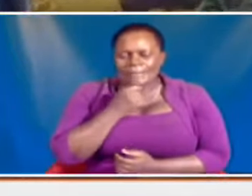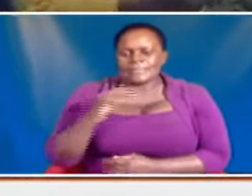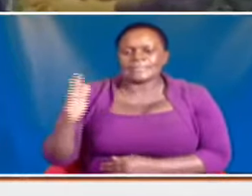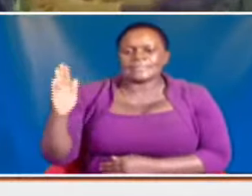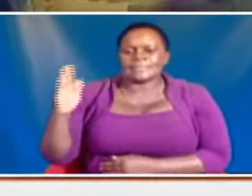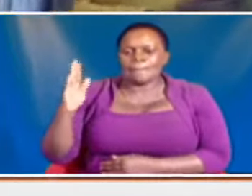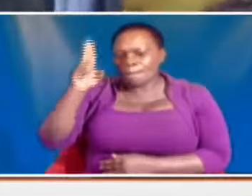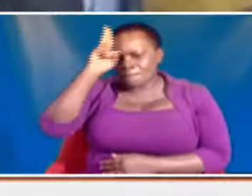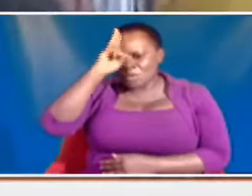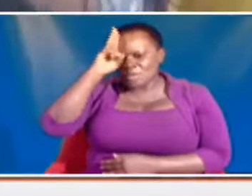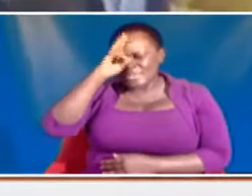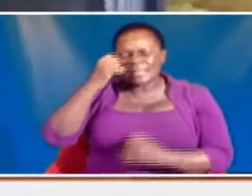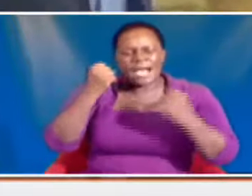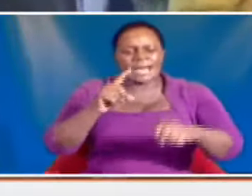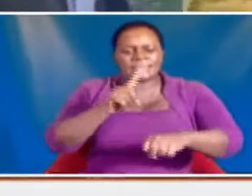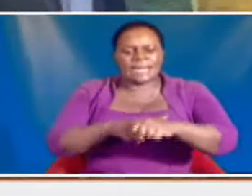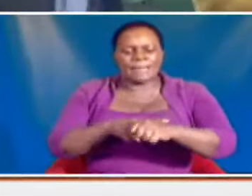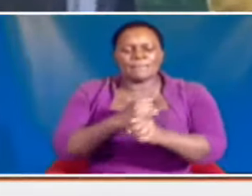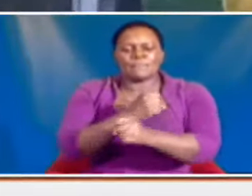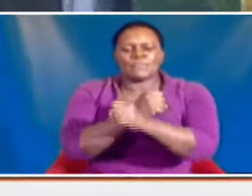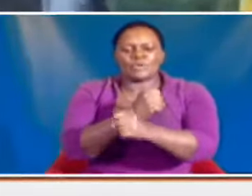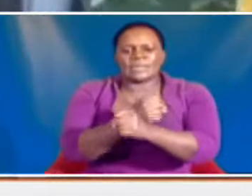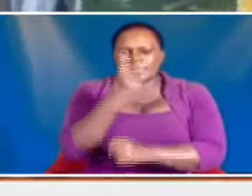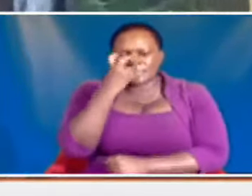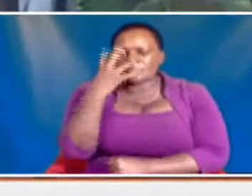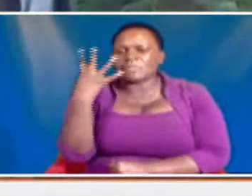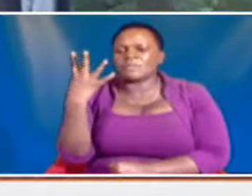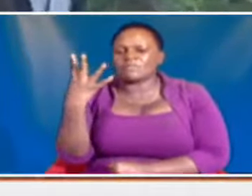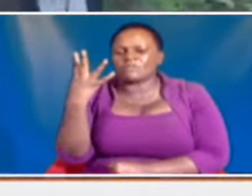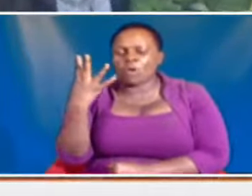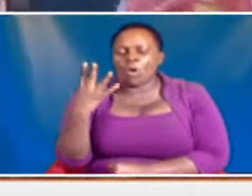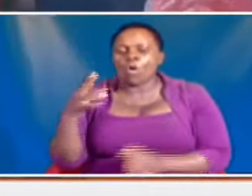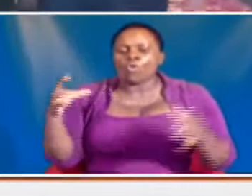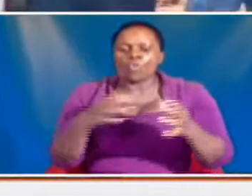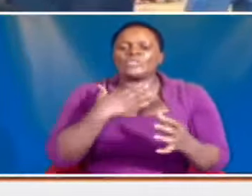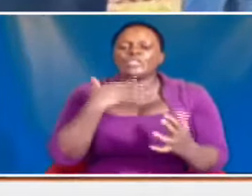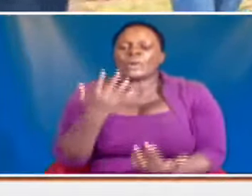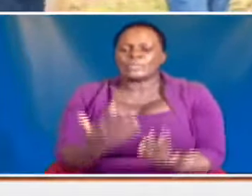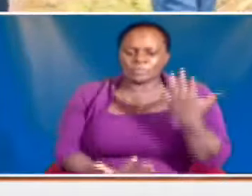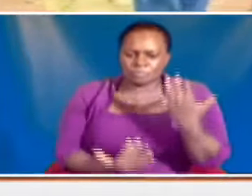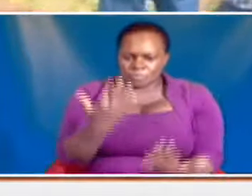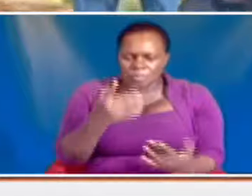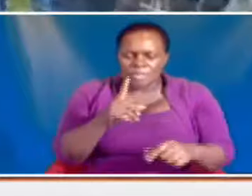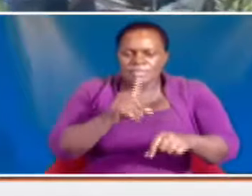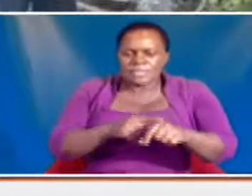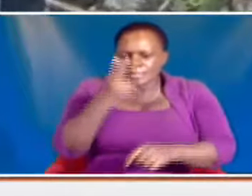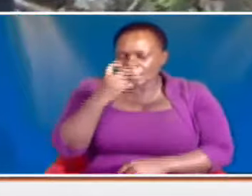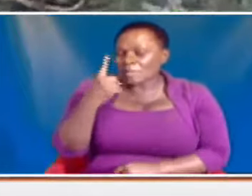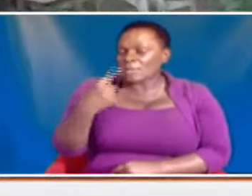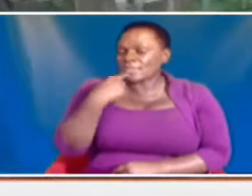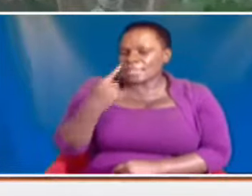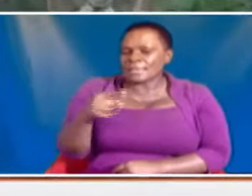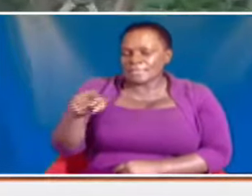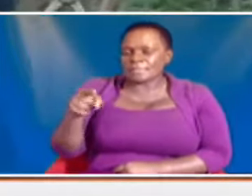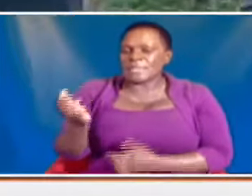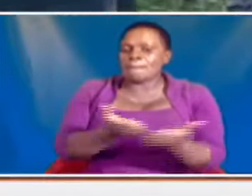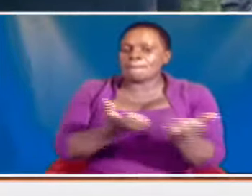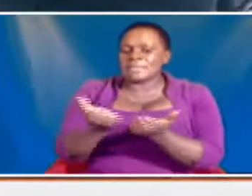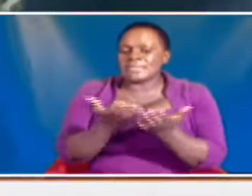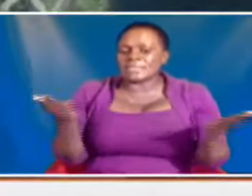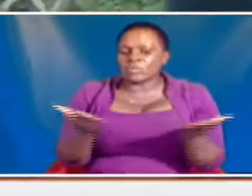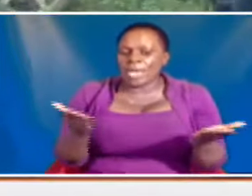Security officers had a rough time protecting four suspects from being lynched by the angry mob. One of the suspects said they sell the